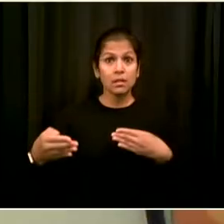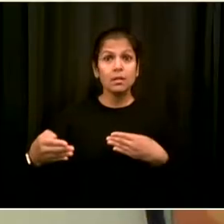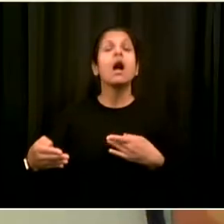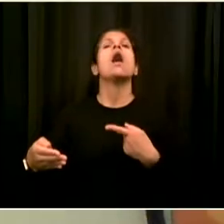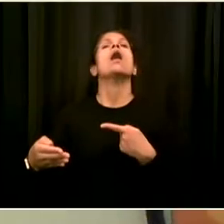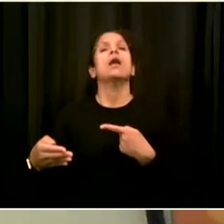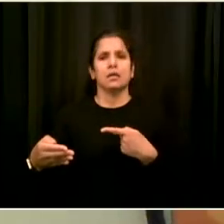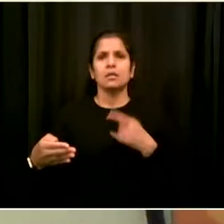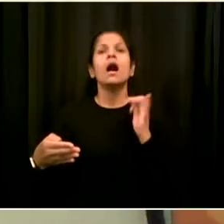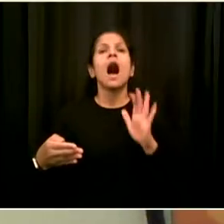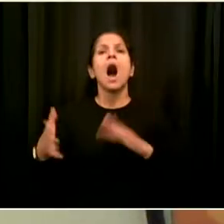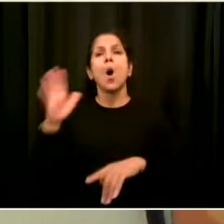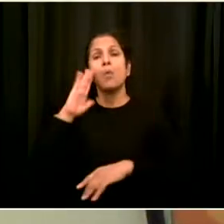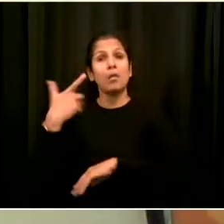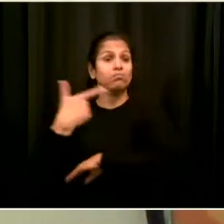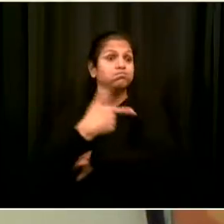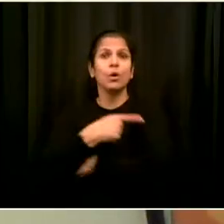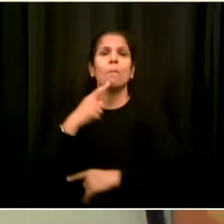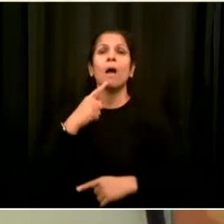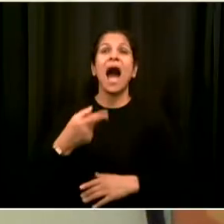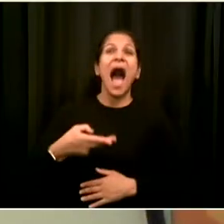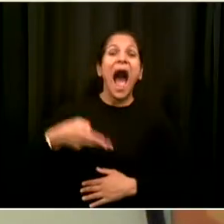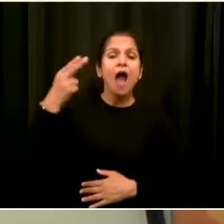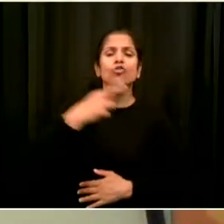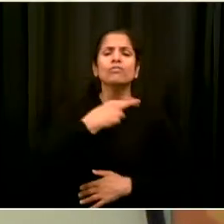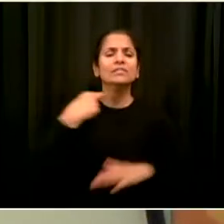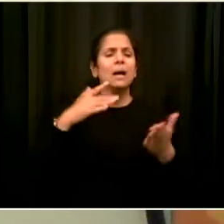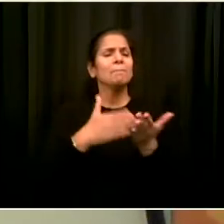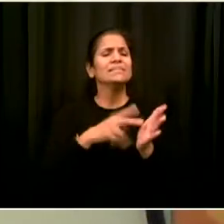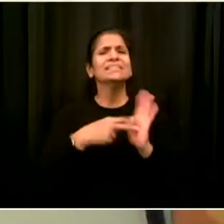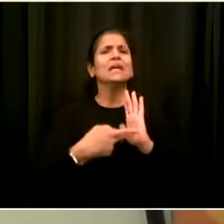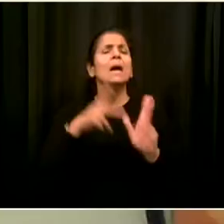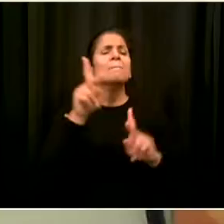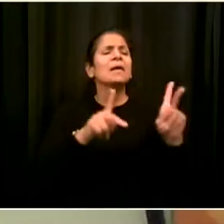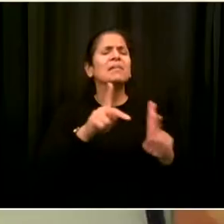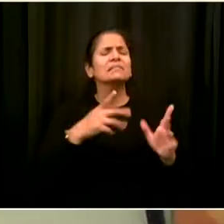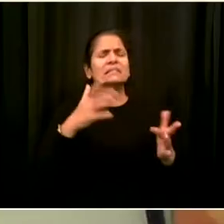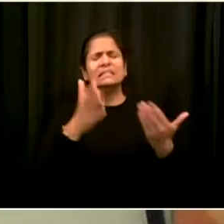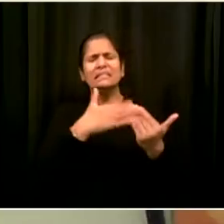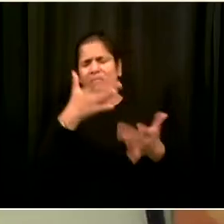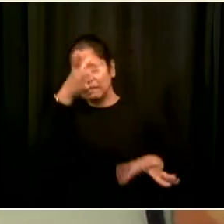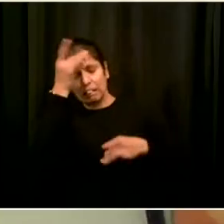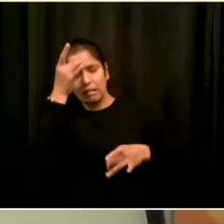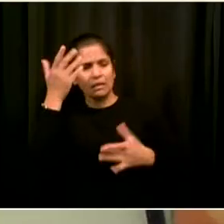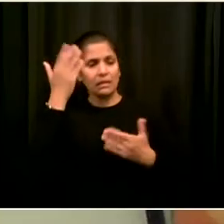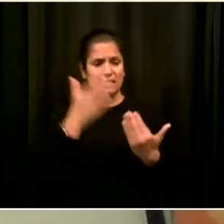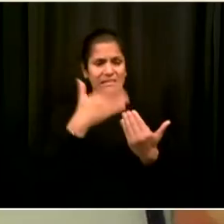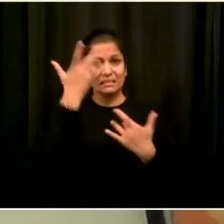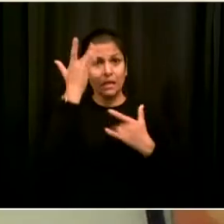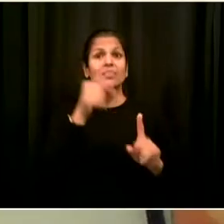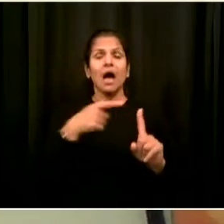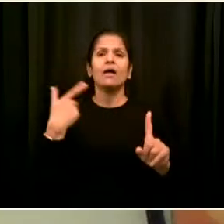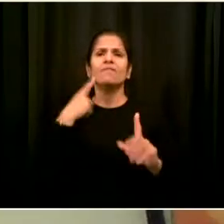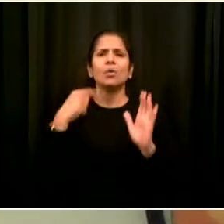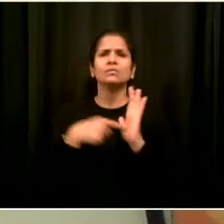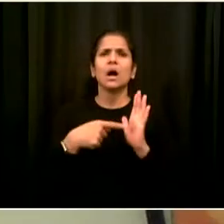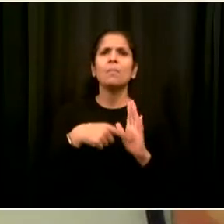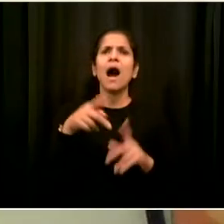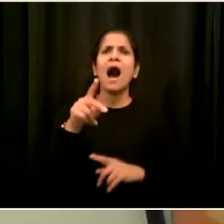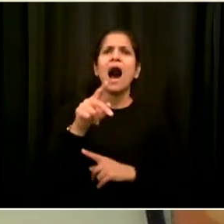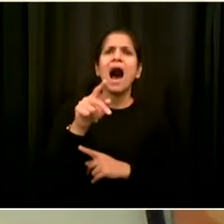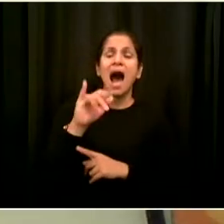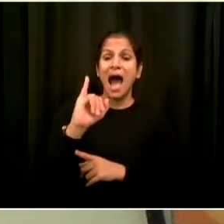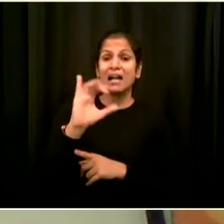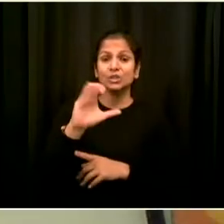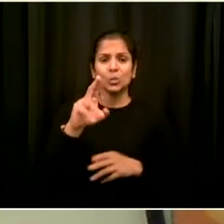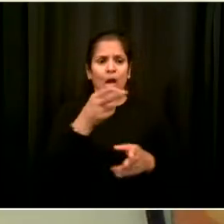patients, which is where you insert a breathing tube, ICU nurses, respiratory therapists, the people who are at the